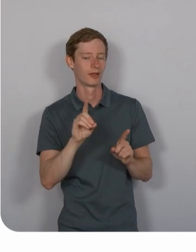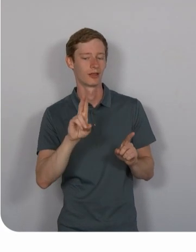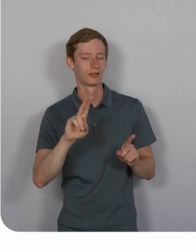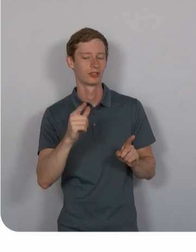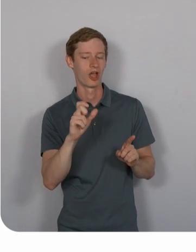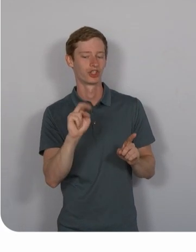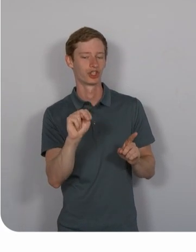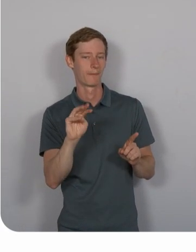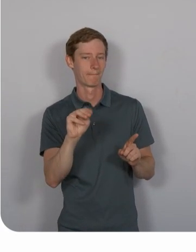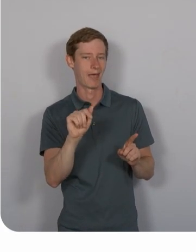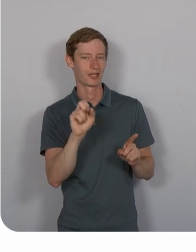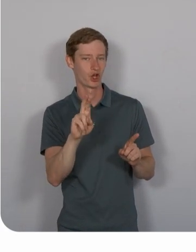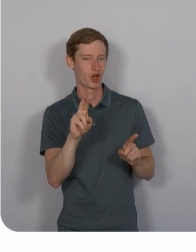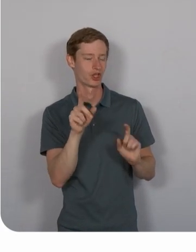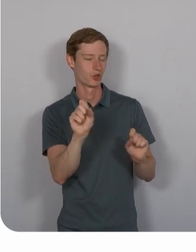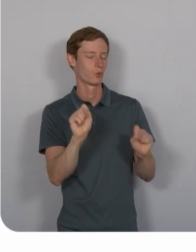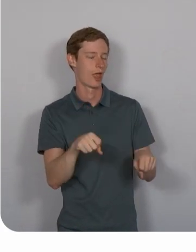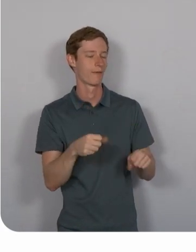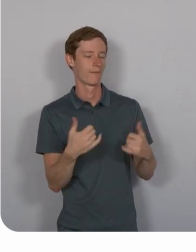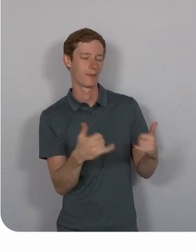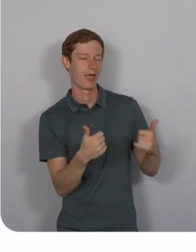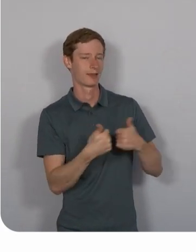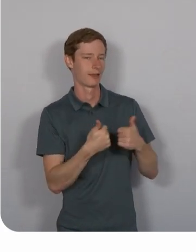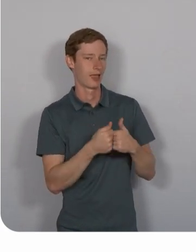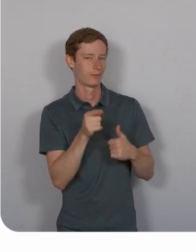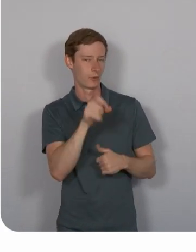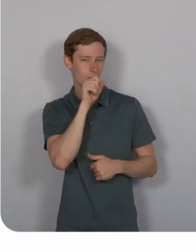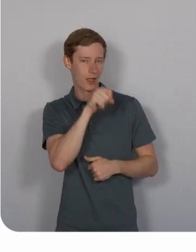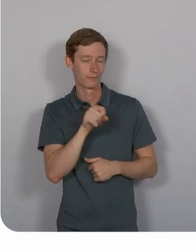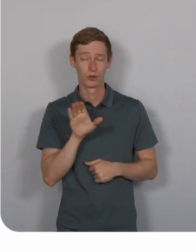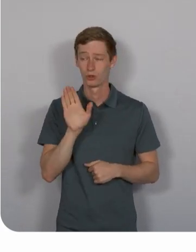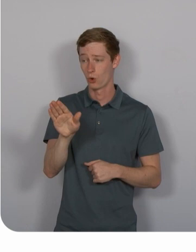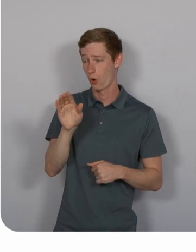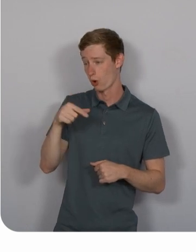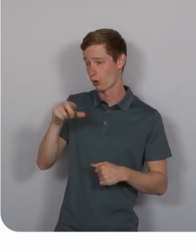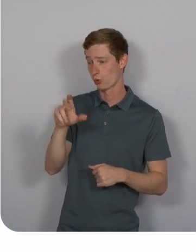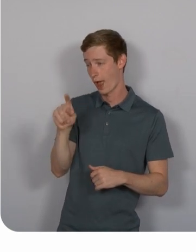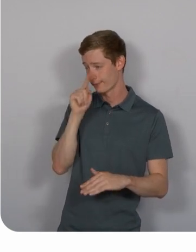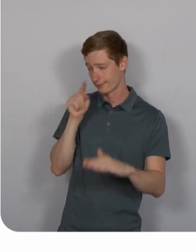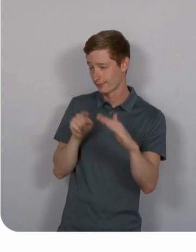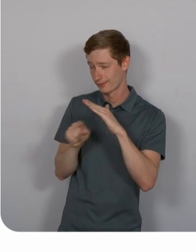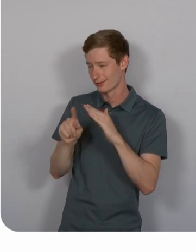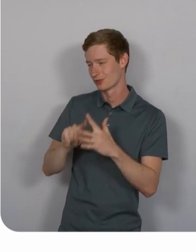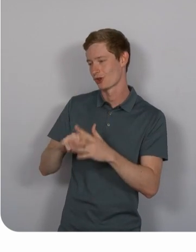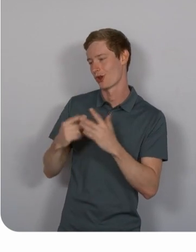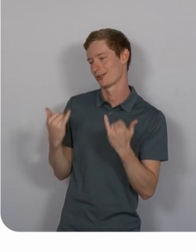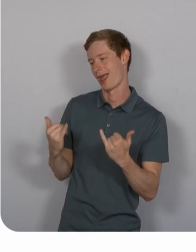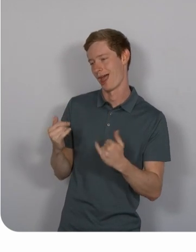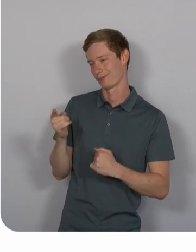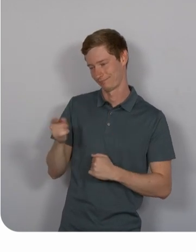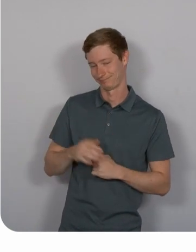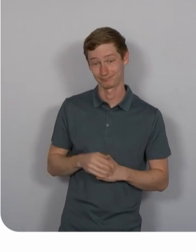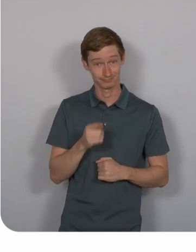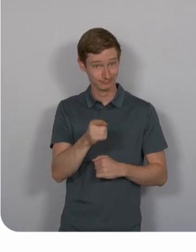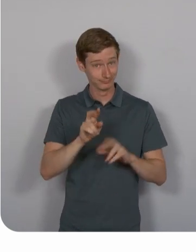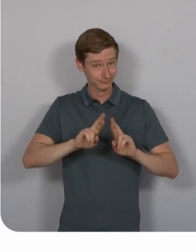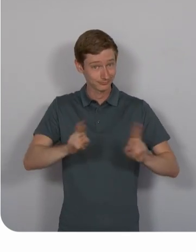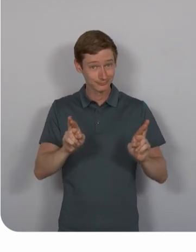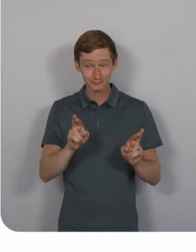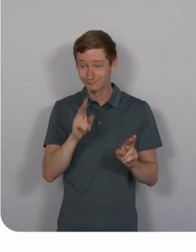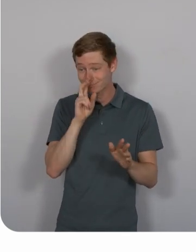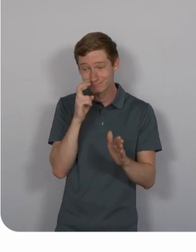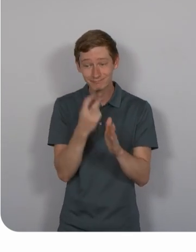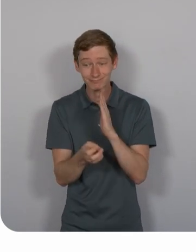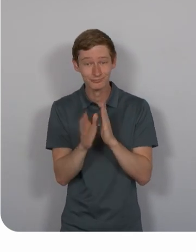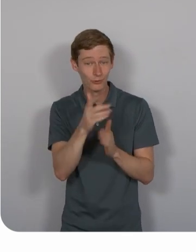the games you love. Your quest begins now, player. So, if you're looking to explore your interests, learn a new